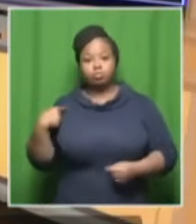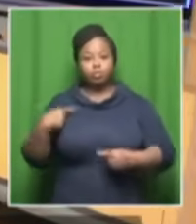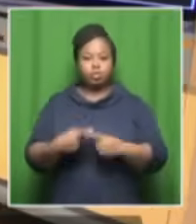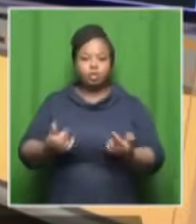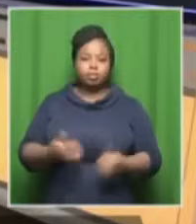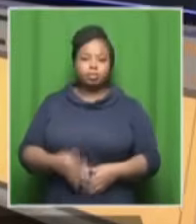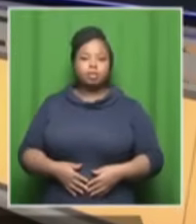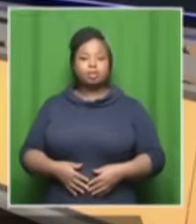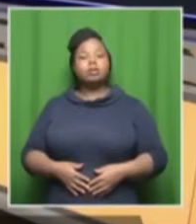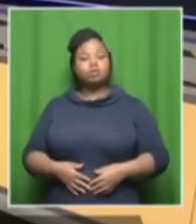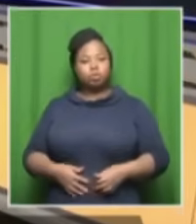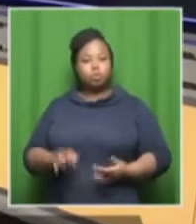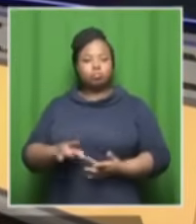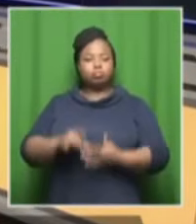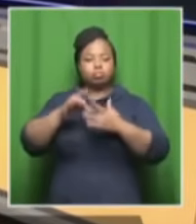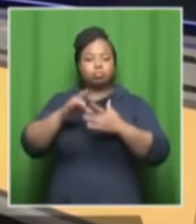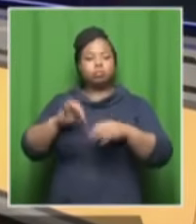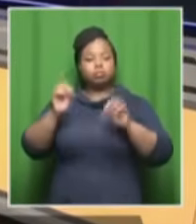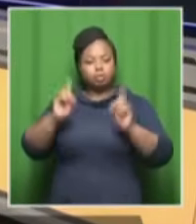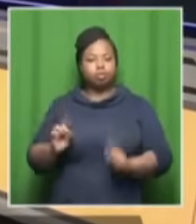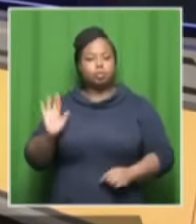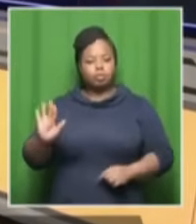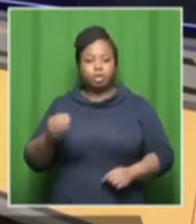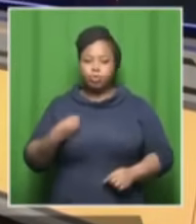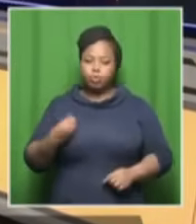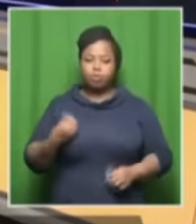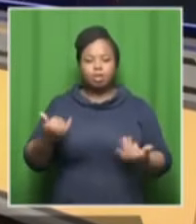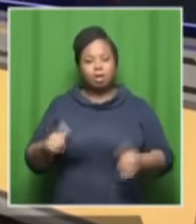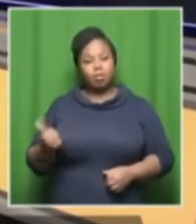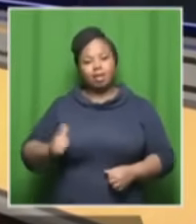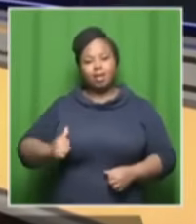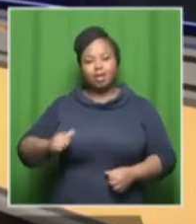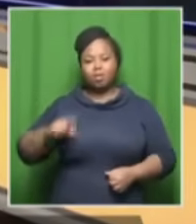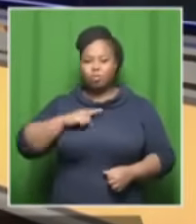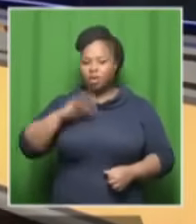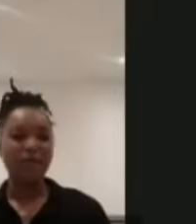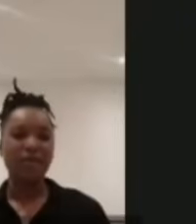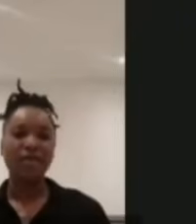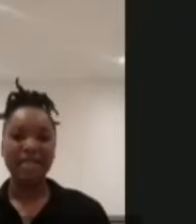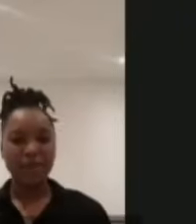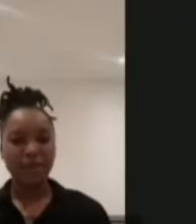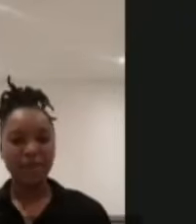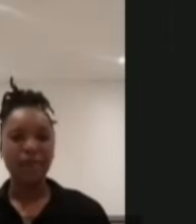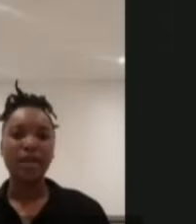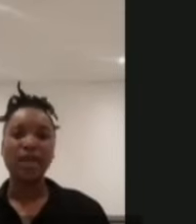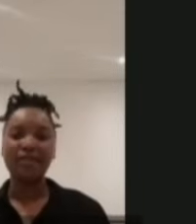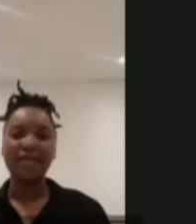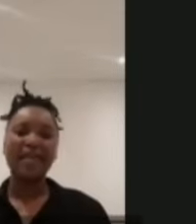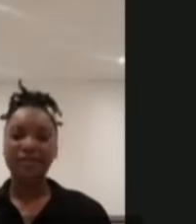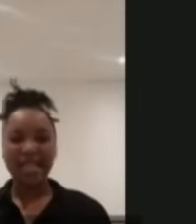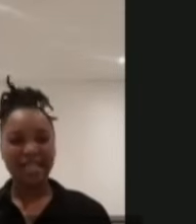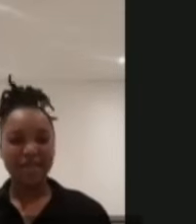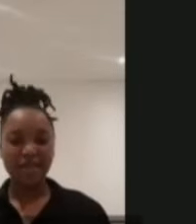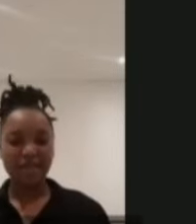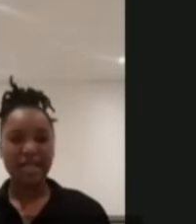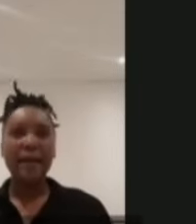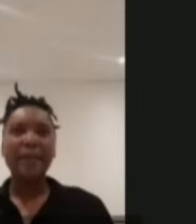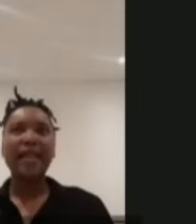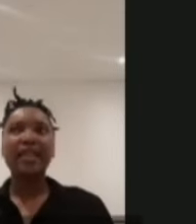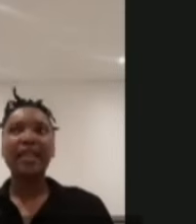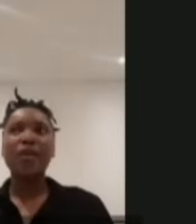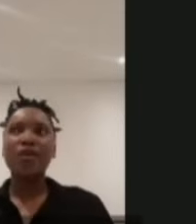the youth are in a very unique position. I think it is, we're very aware of what our past looks like, we're aware of what's happened, we're aware of the fights that have